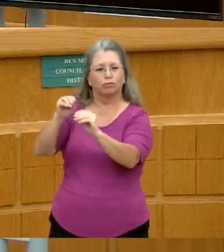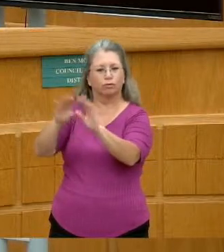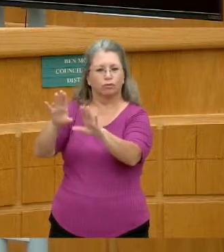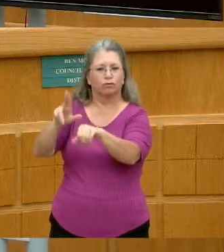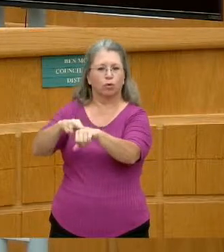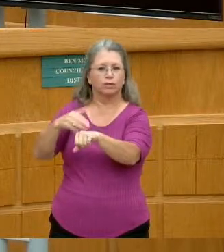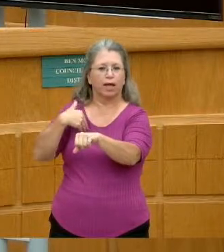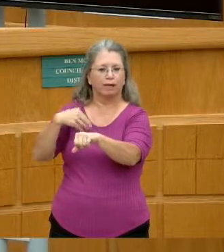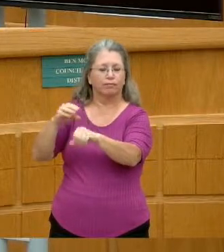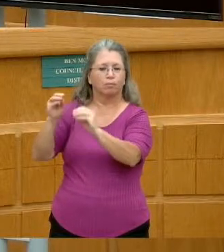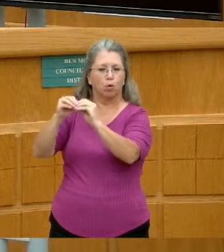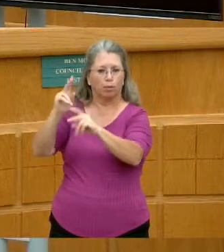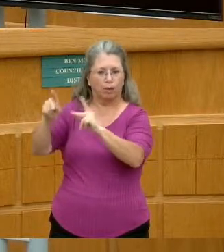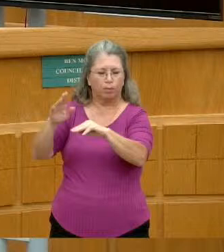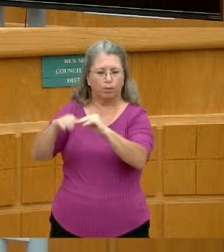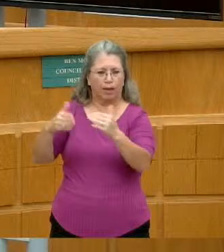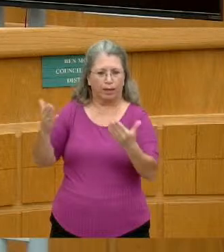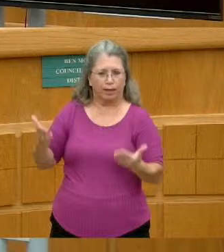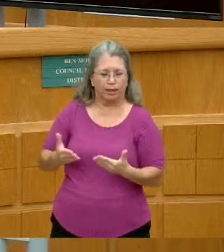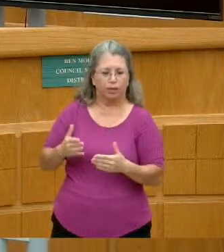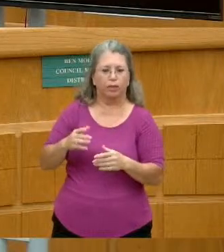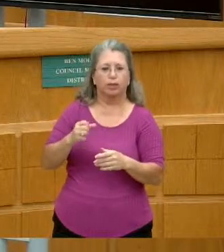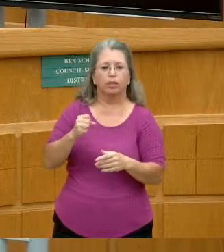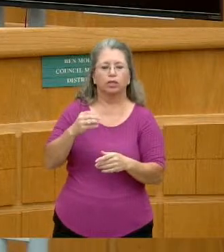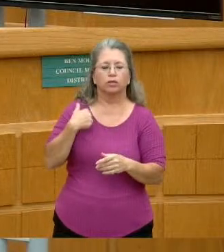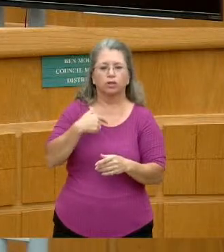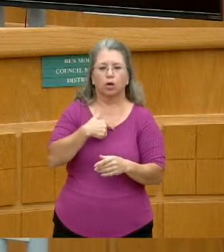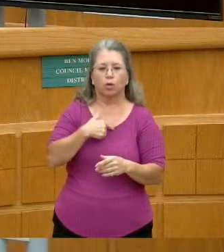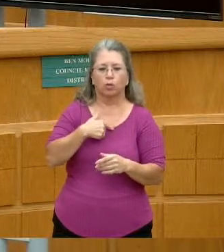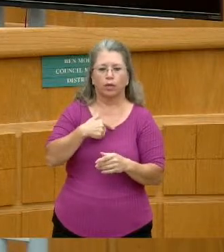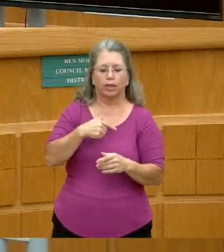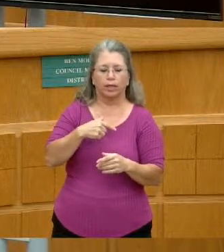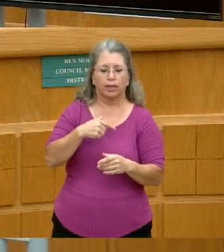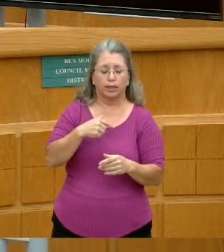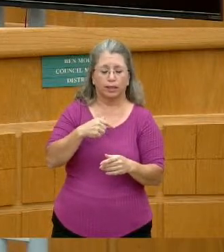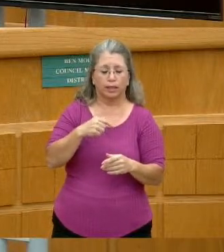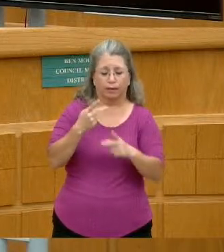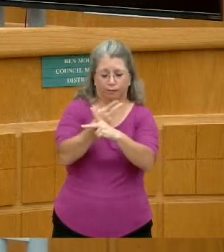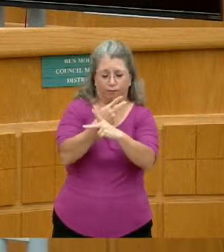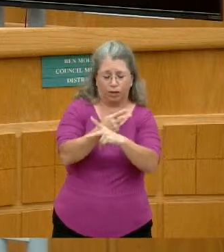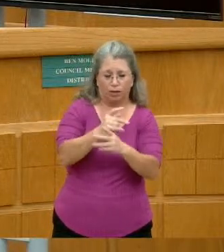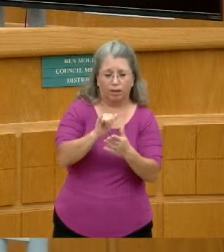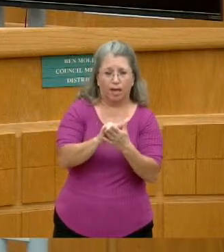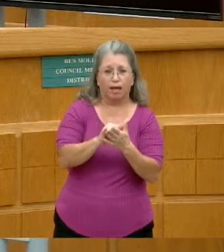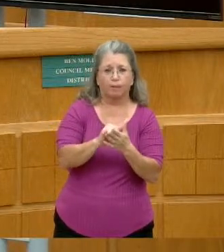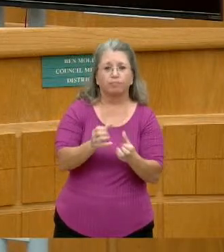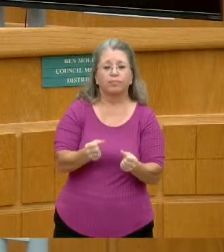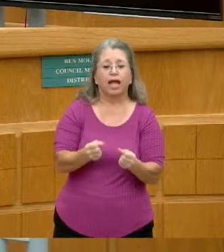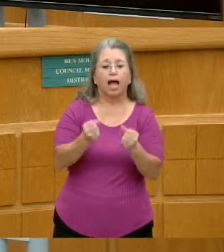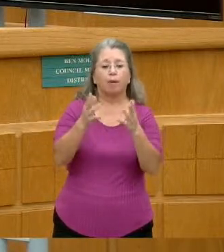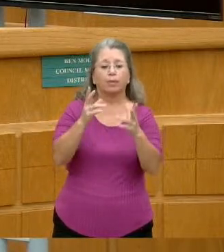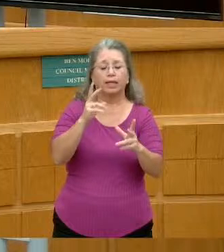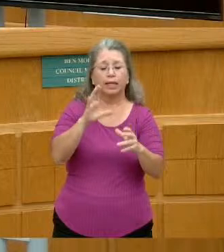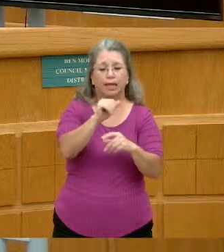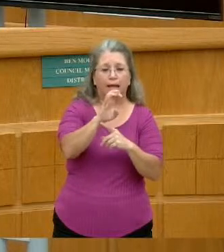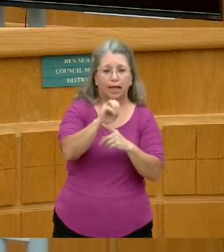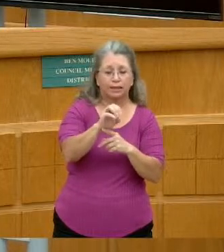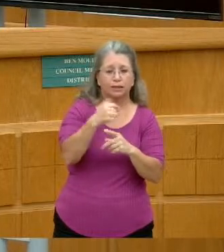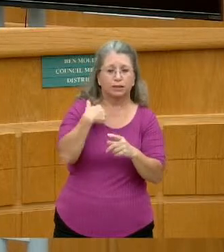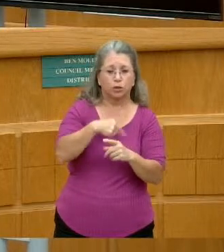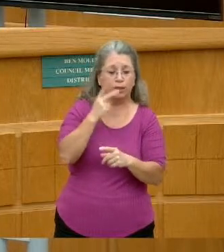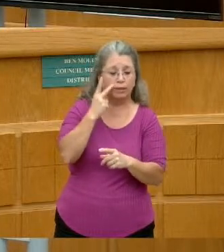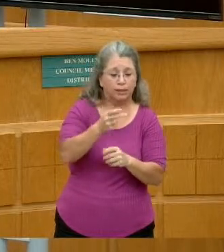there are here in the Coastal Bend. So we scale at how many cases are we seeing per day per population size. And given